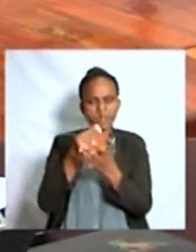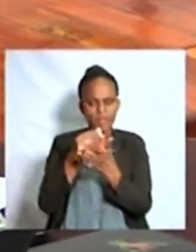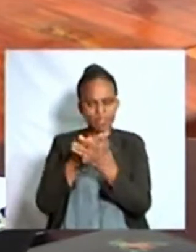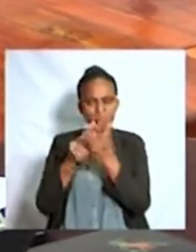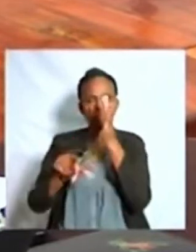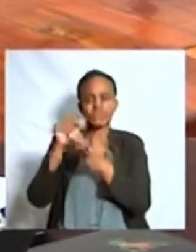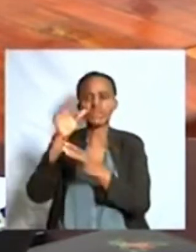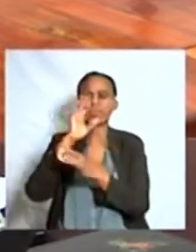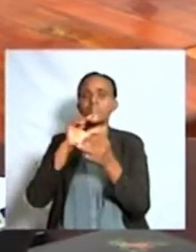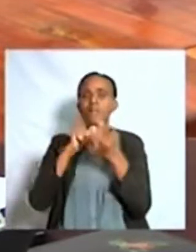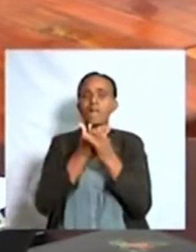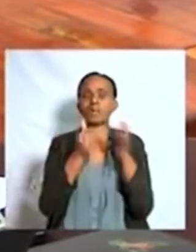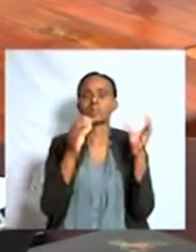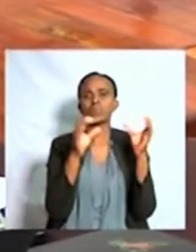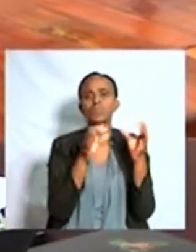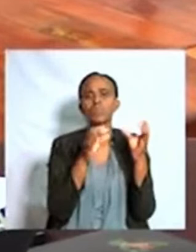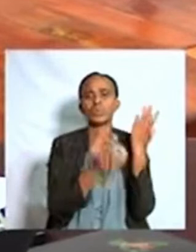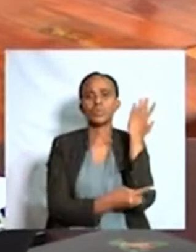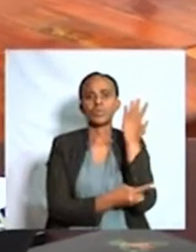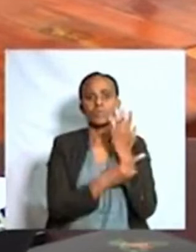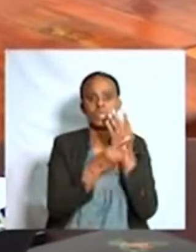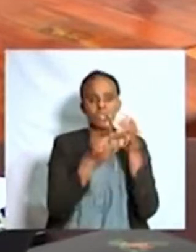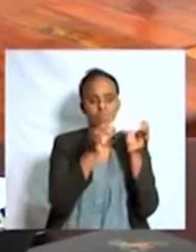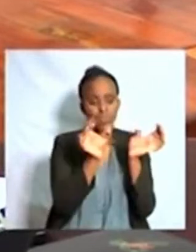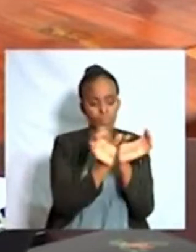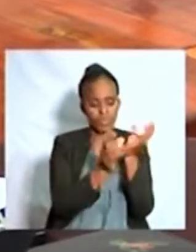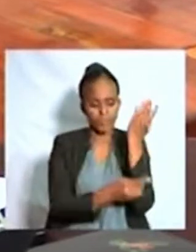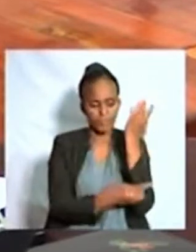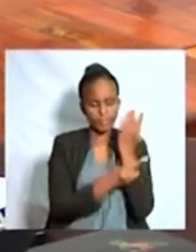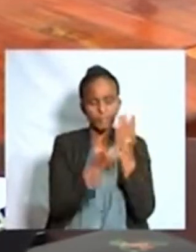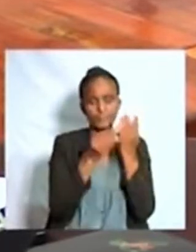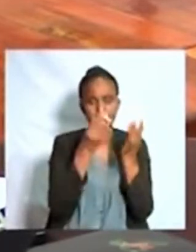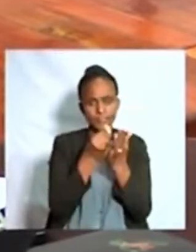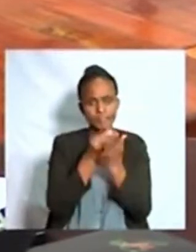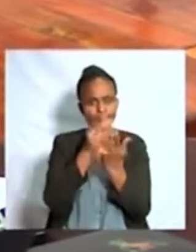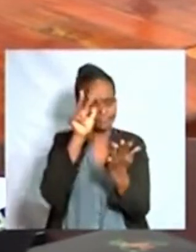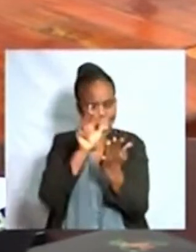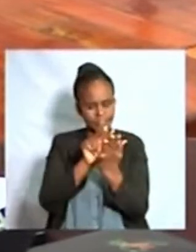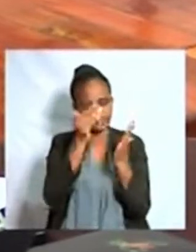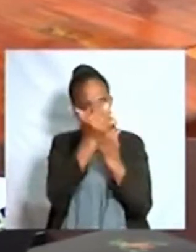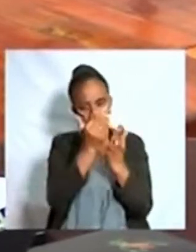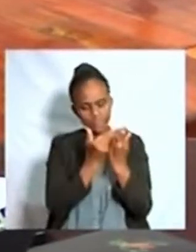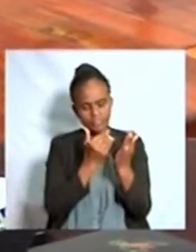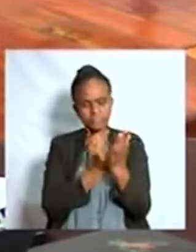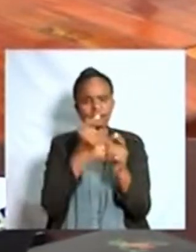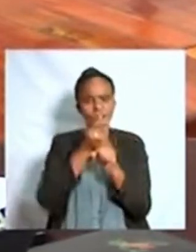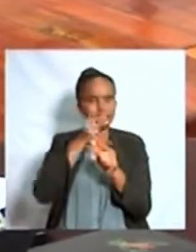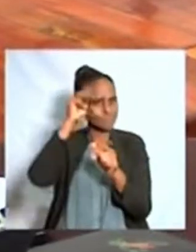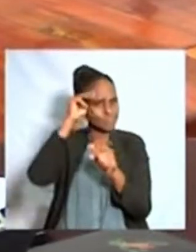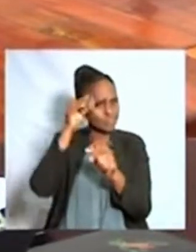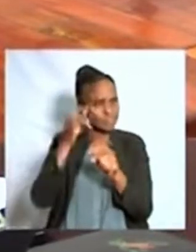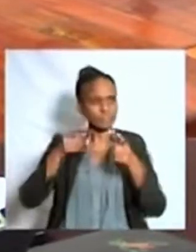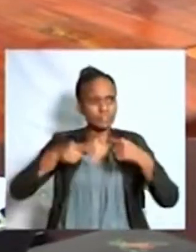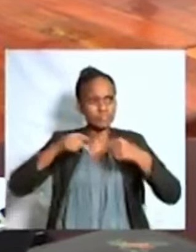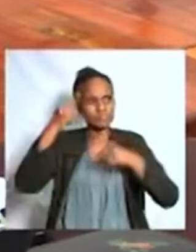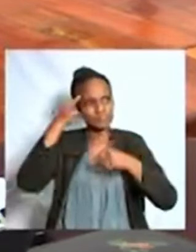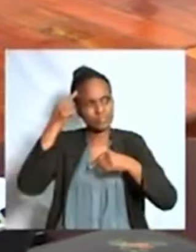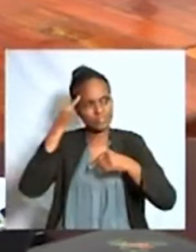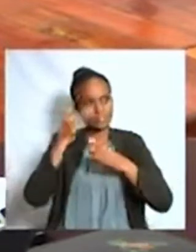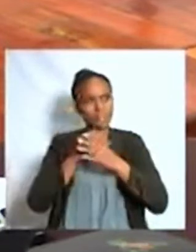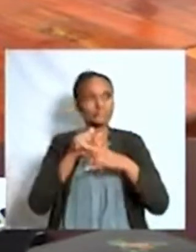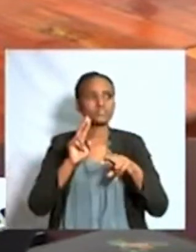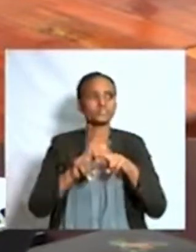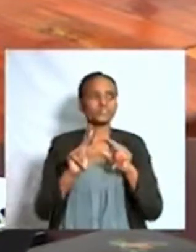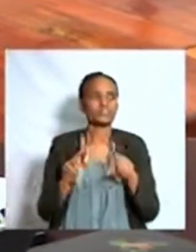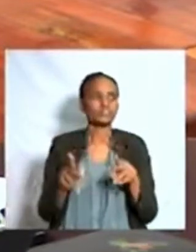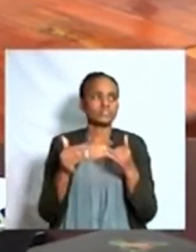through the Constituency Development Fund, as can be seen from the approval list from the Ministry of Local Government and Rural Development. Chair, the